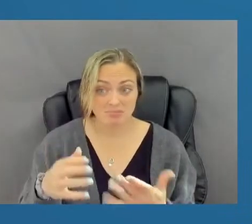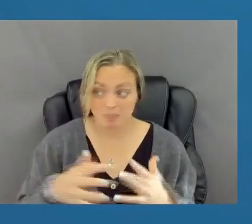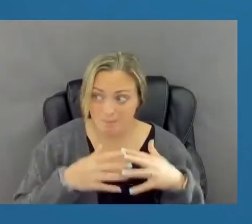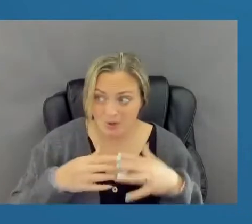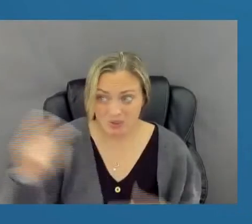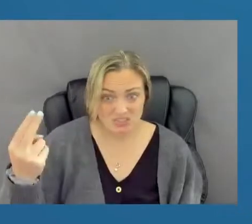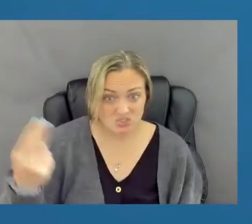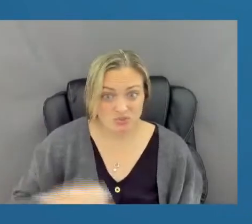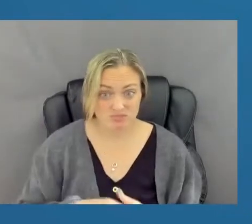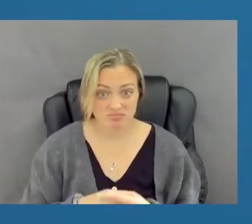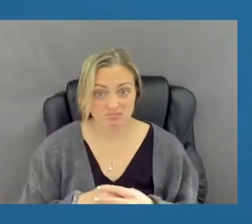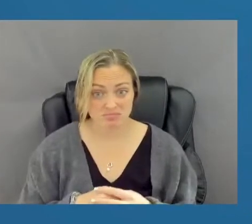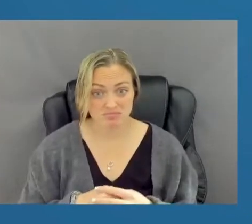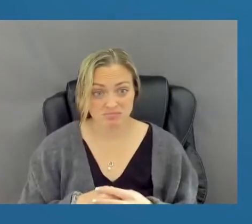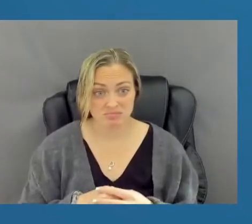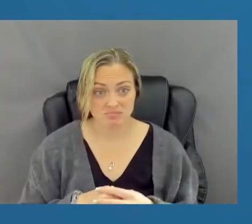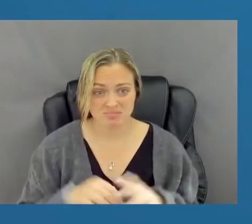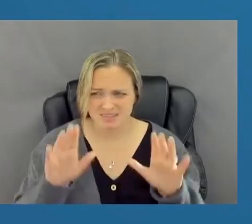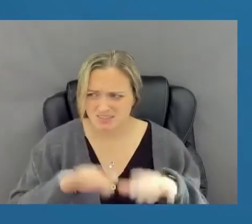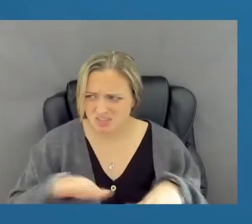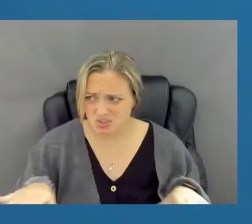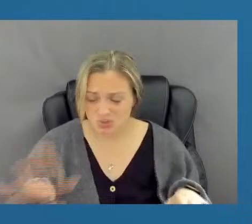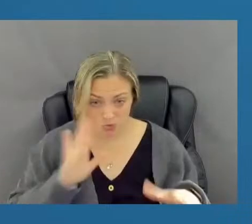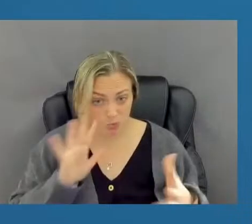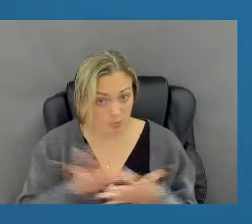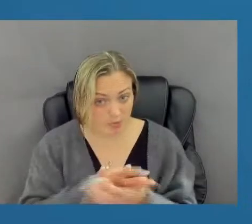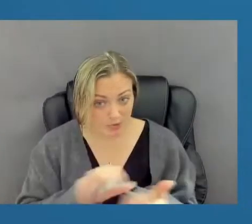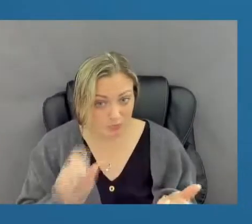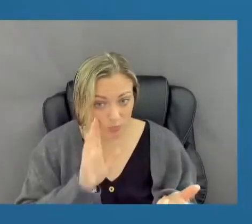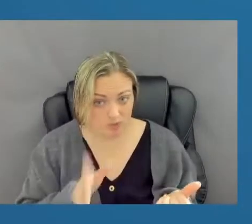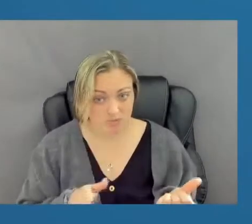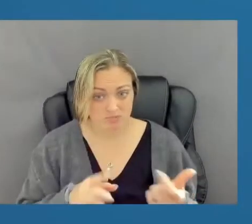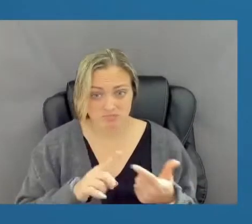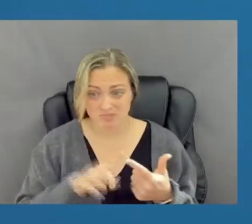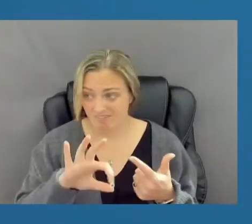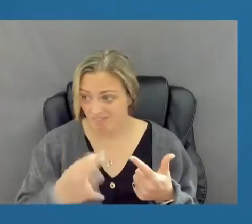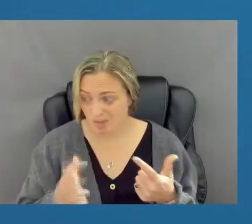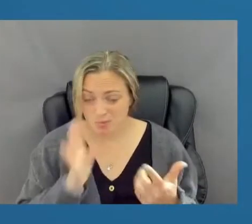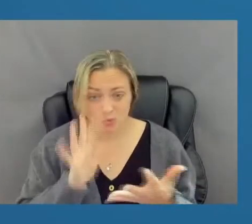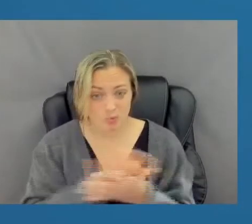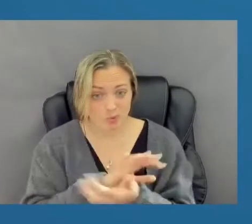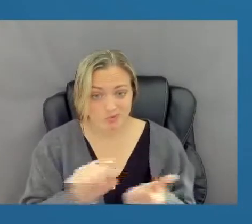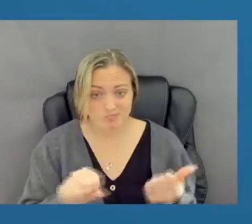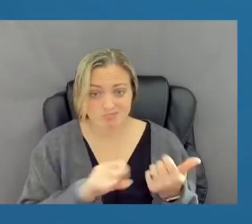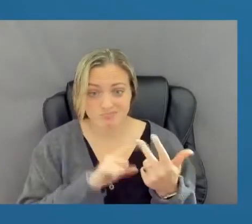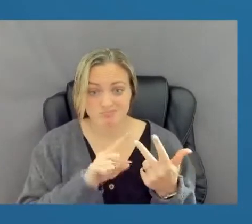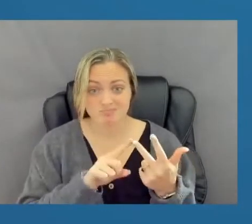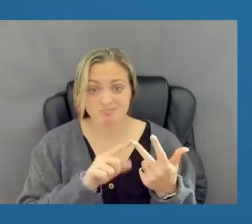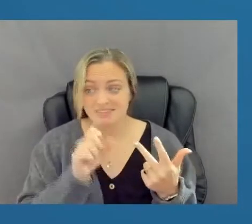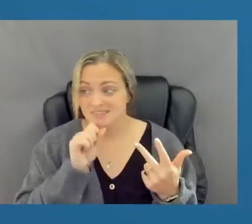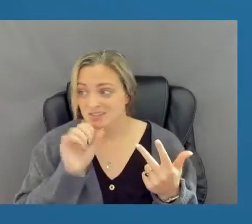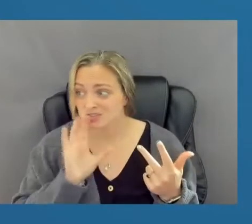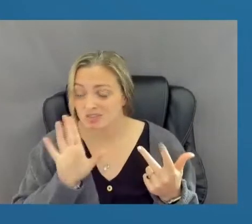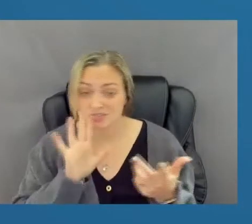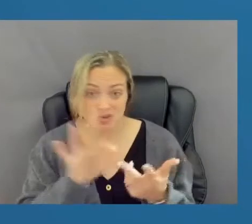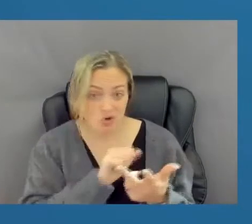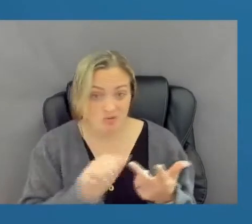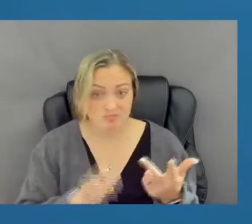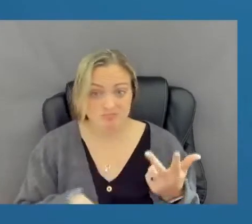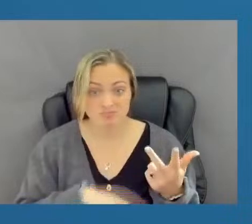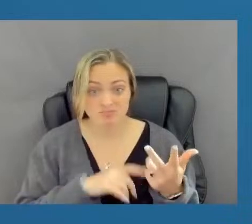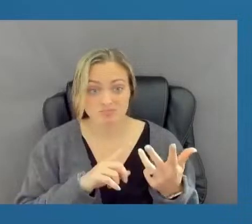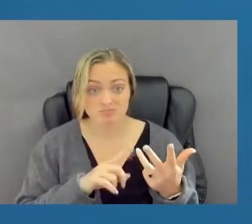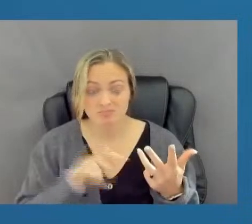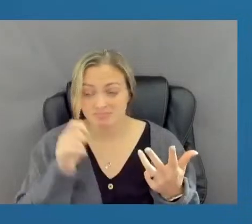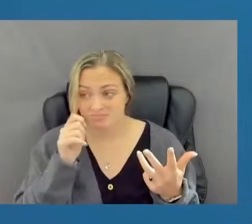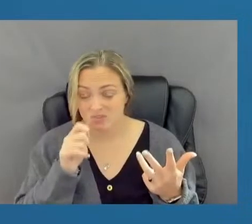history. Children will be hurt, families will be hurt, seniors will be hurt,